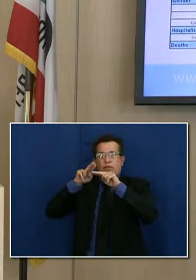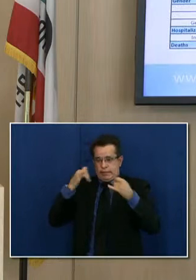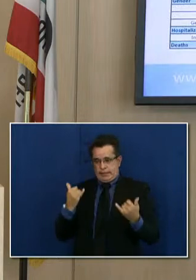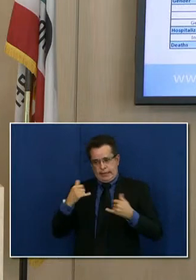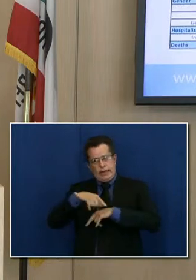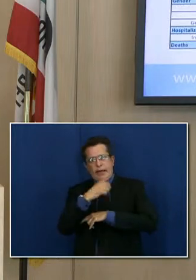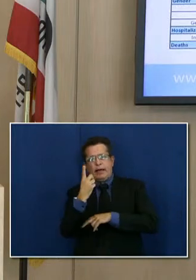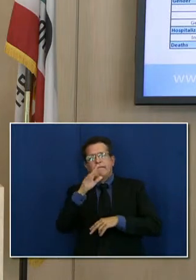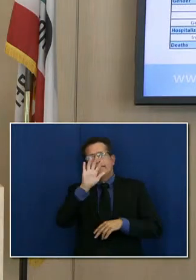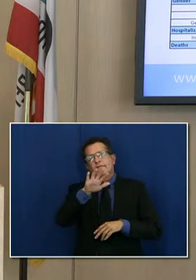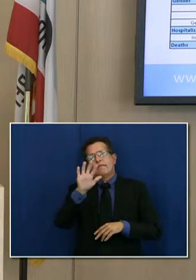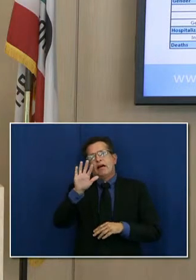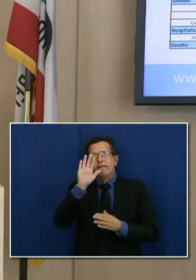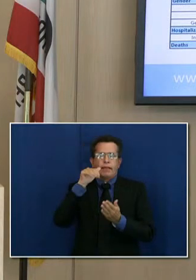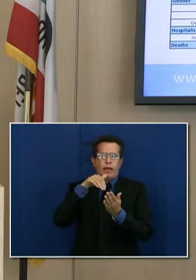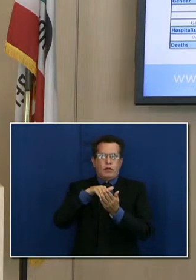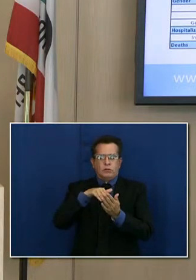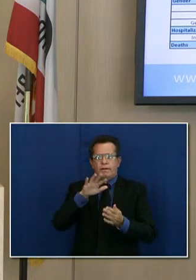is